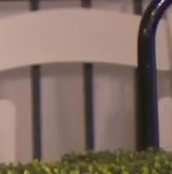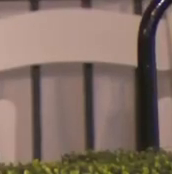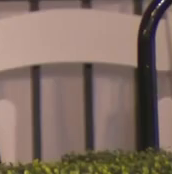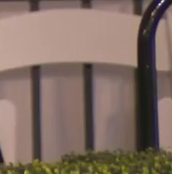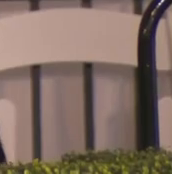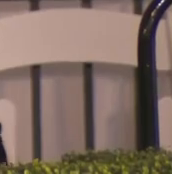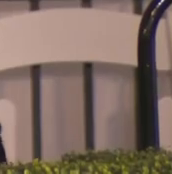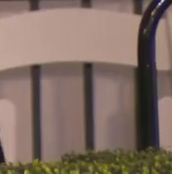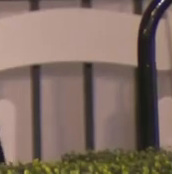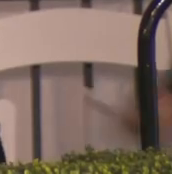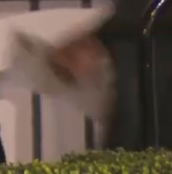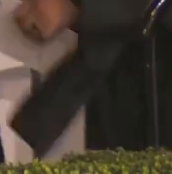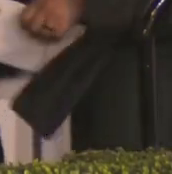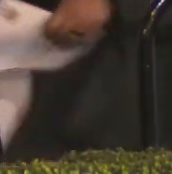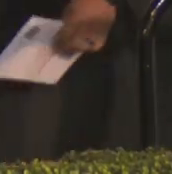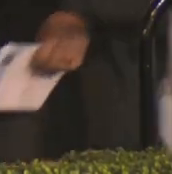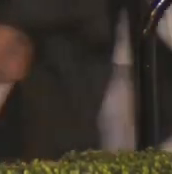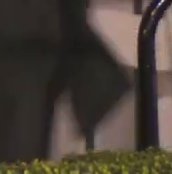Jaspal Singh Sohal.